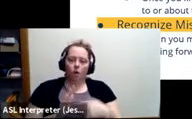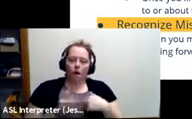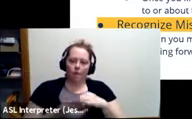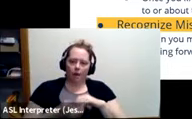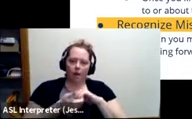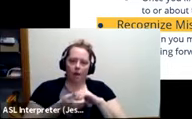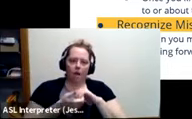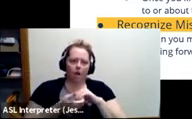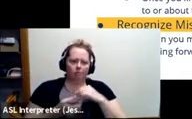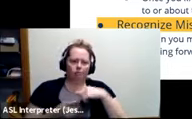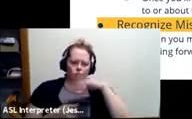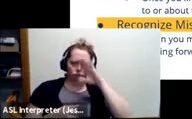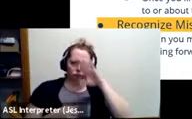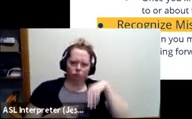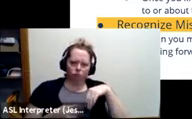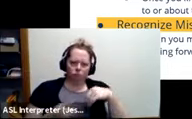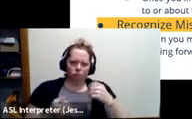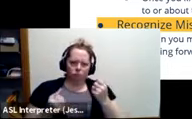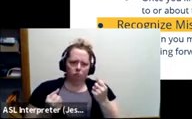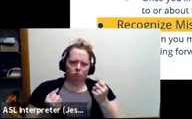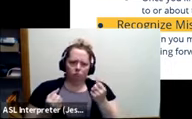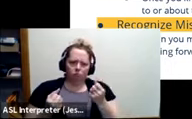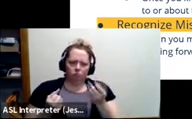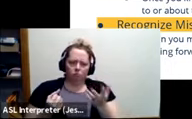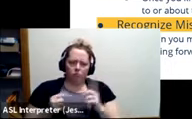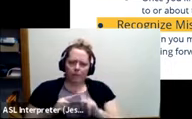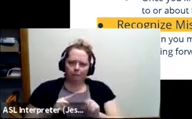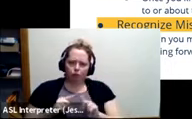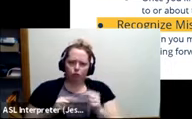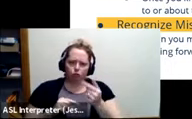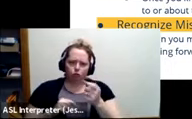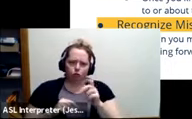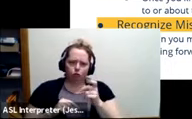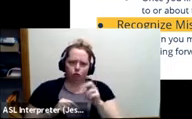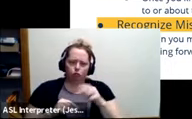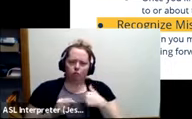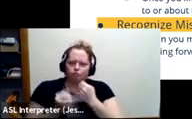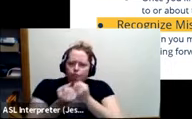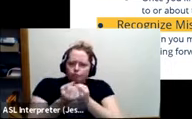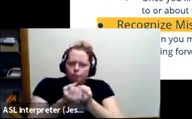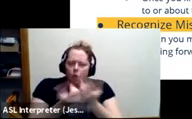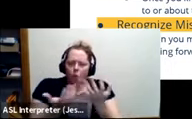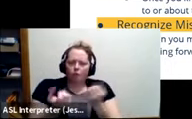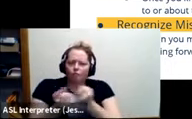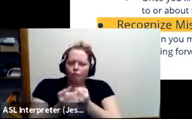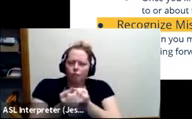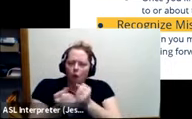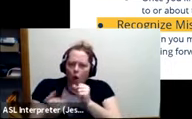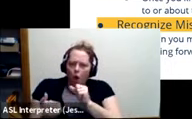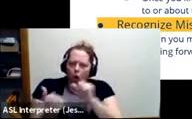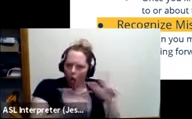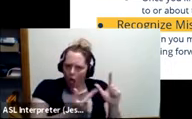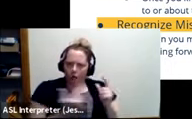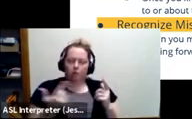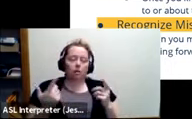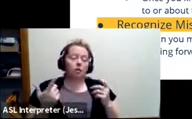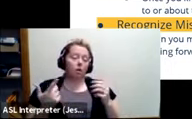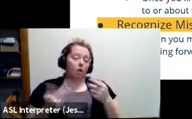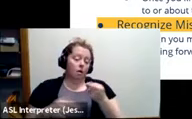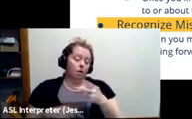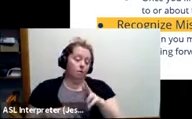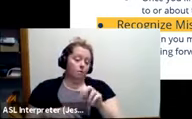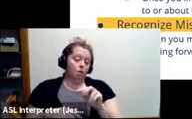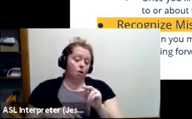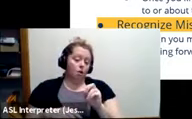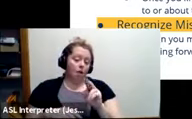know that there are multiple genders and I want to be an ally to all of them. Once you ask for somebody's pronoun, you want to try to get it right. You